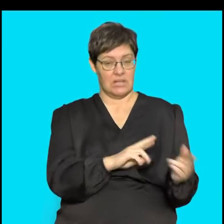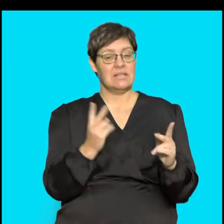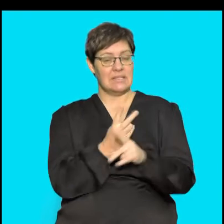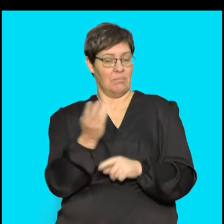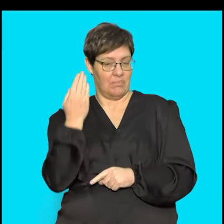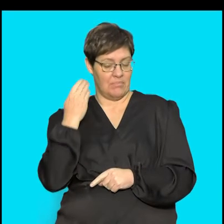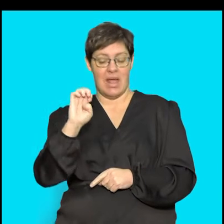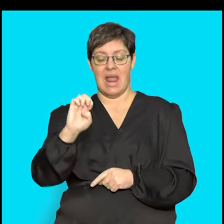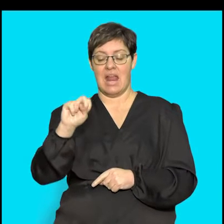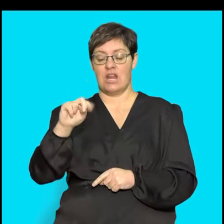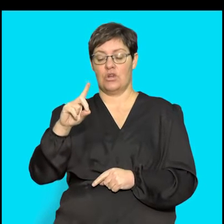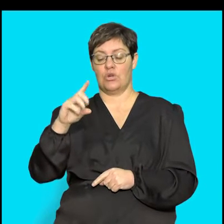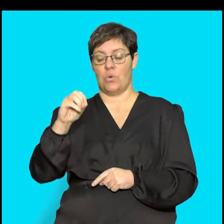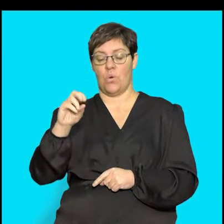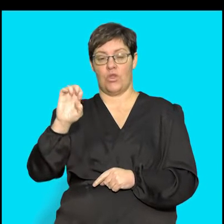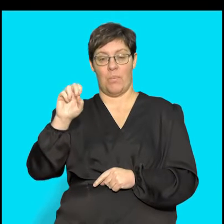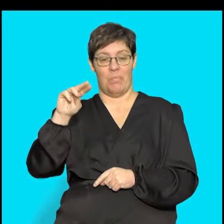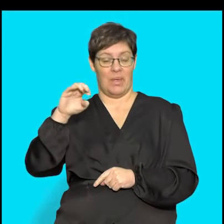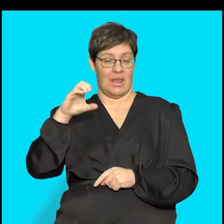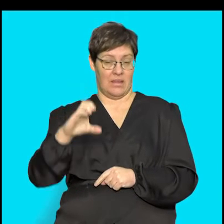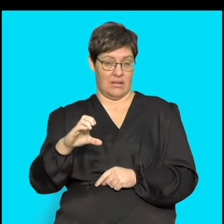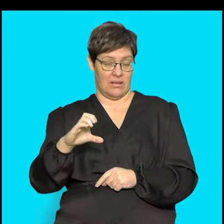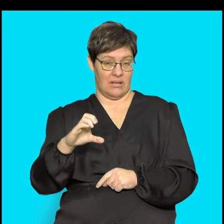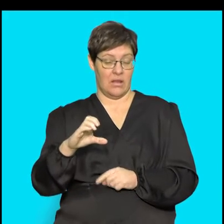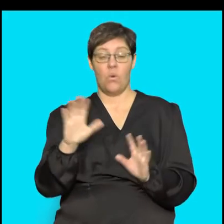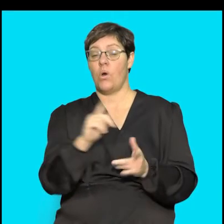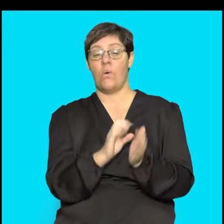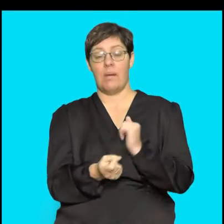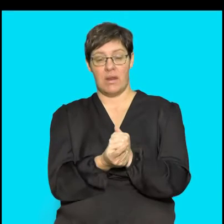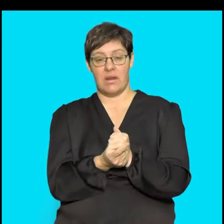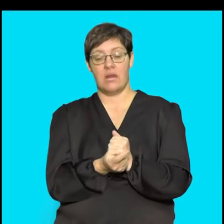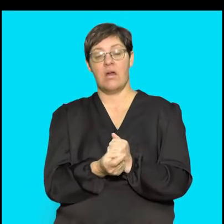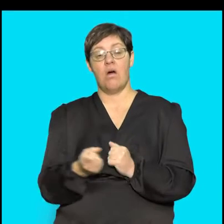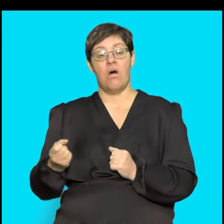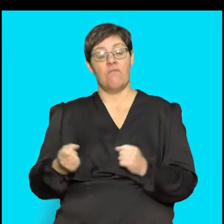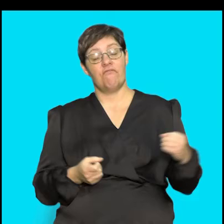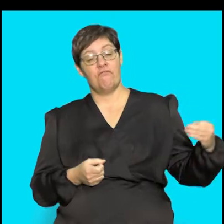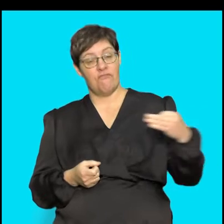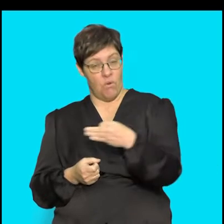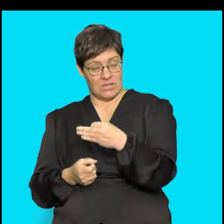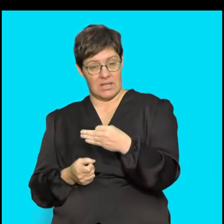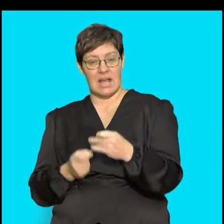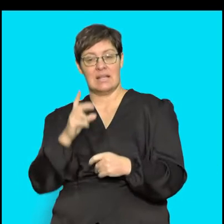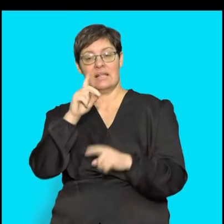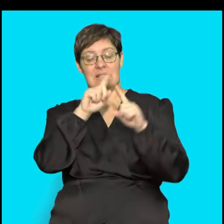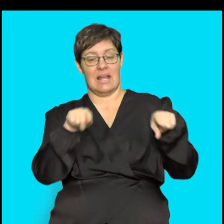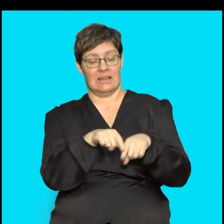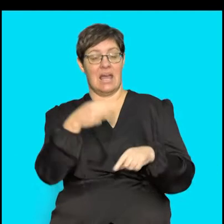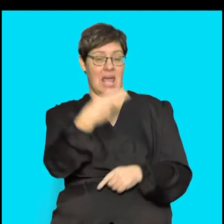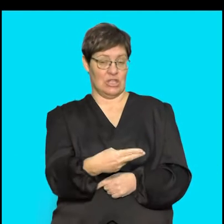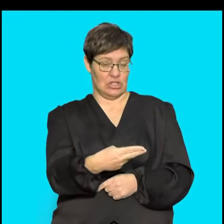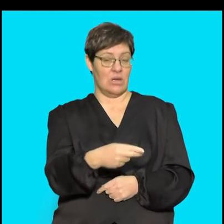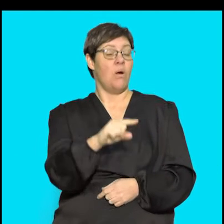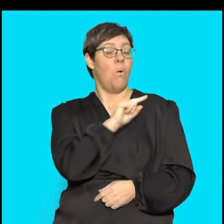said earlier, is endothermic. So what will happen now is the forward reaction is our delta